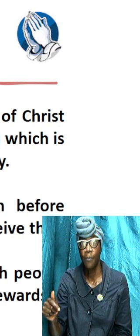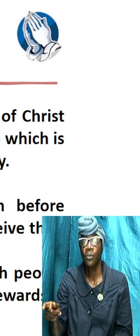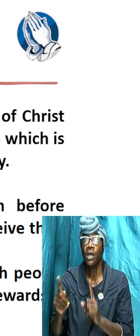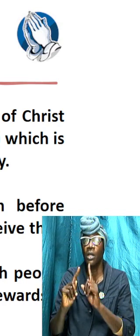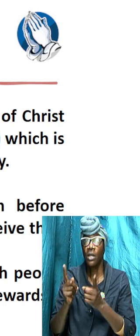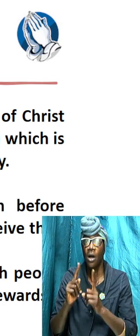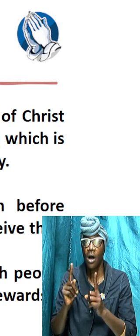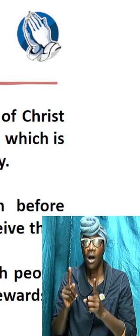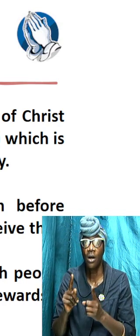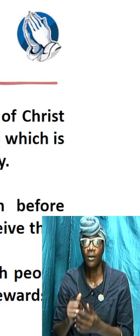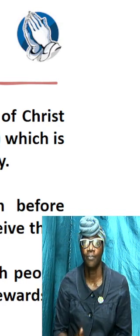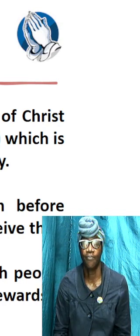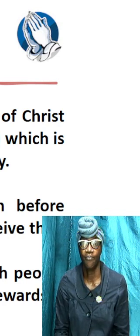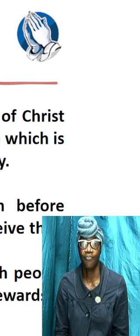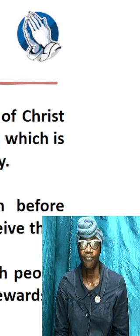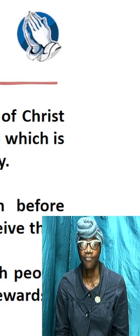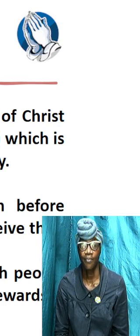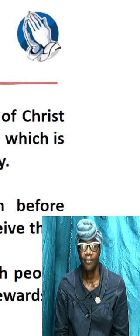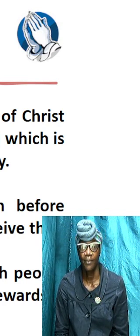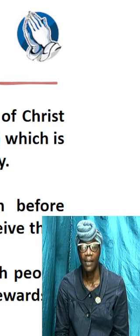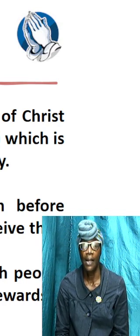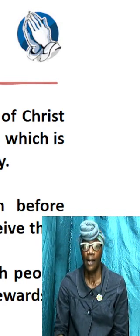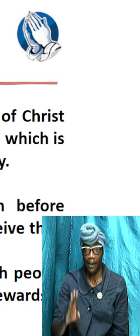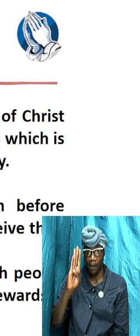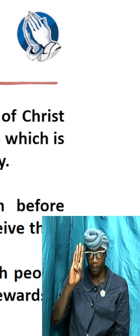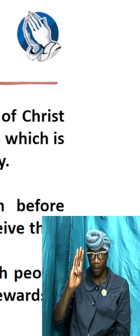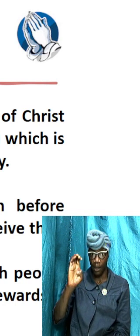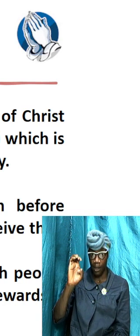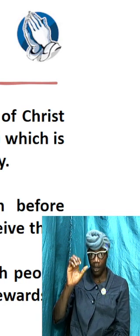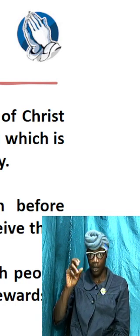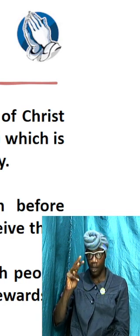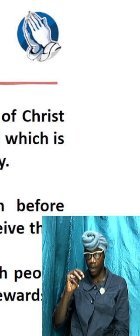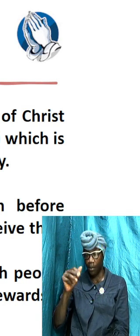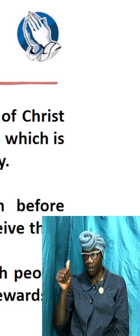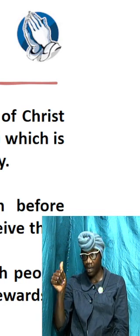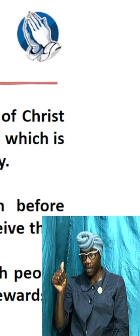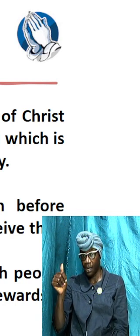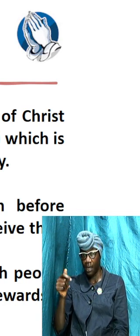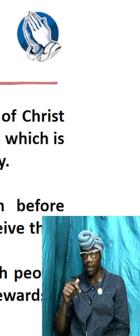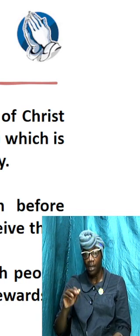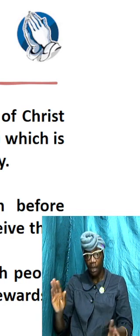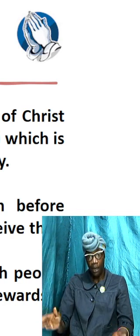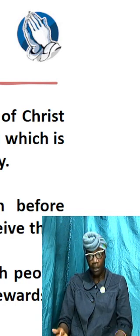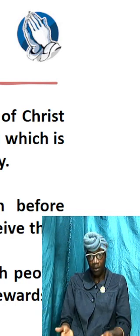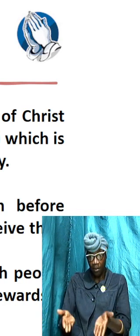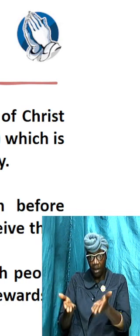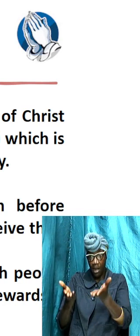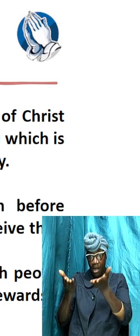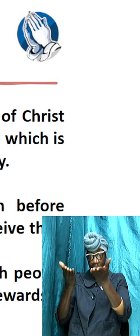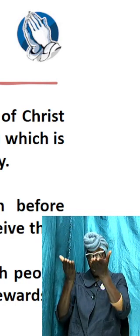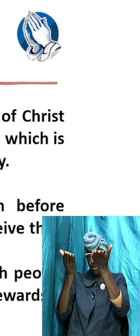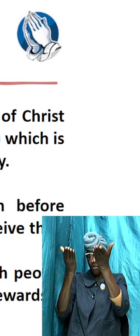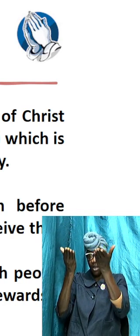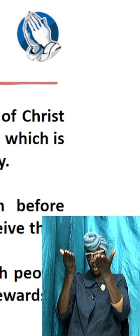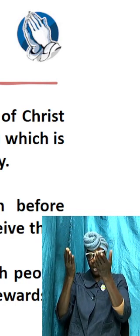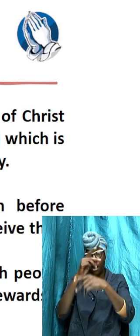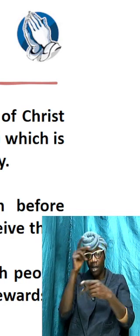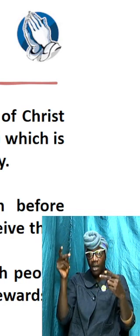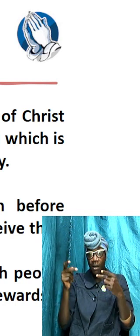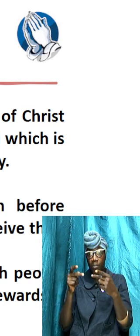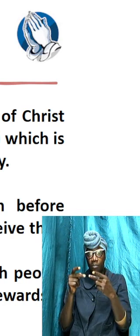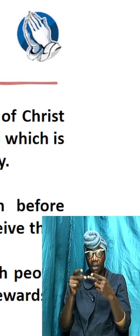Paul's day. Now, what the bema was, brethren, it was practically an elevated platform and before